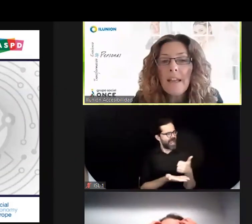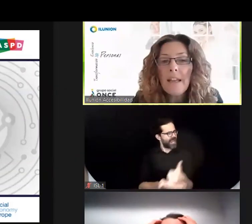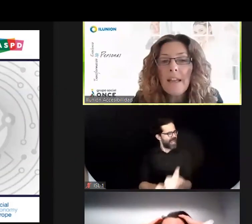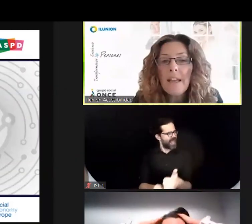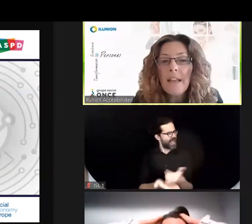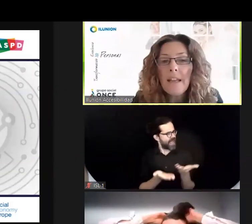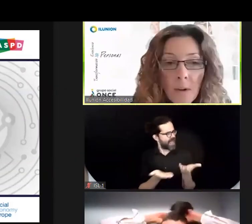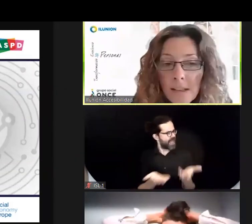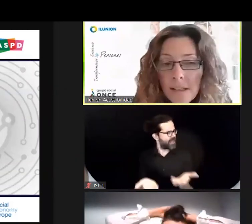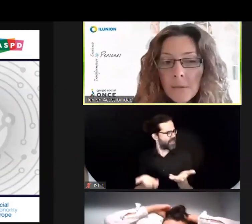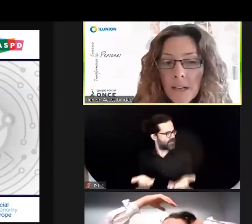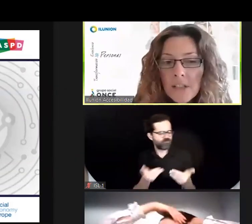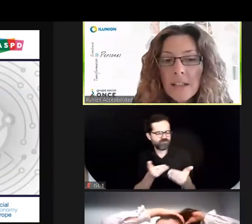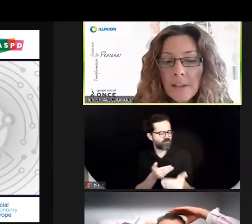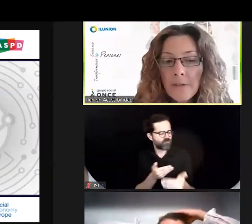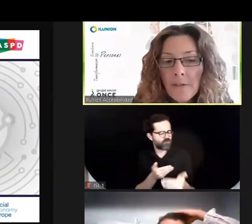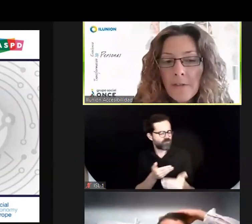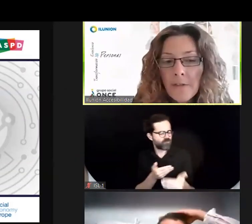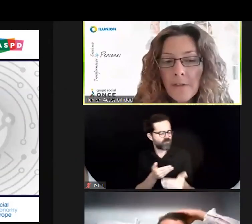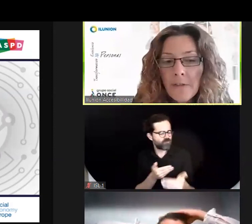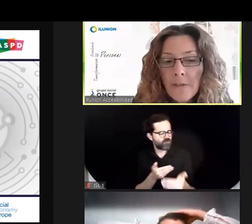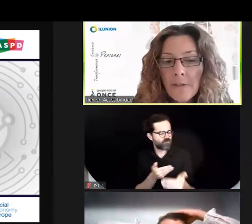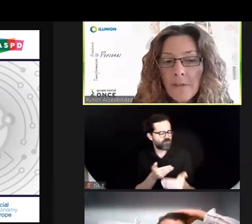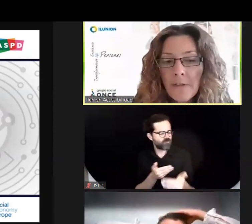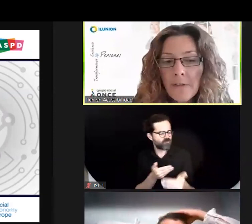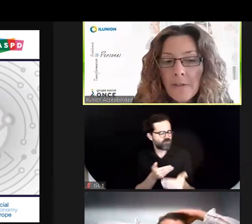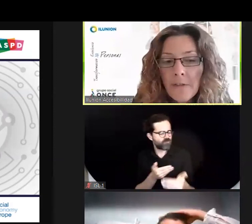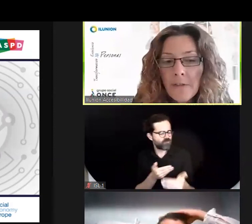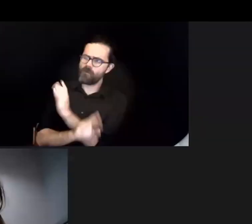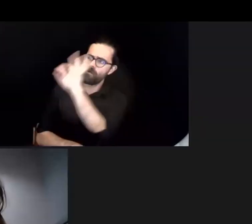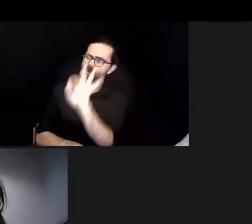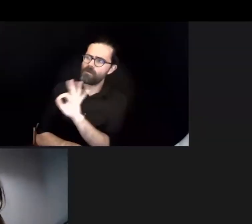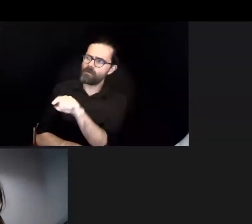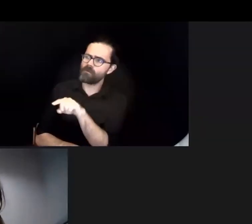I would like to ask you, Rachel, if because I have to be honest,